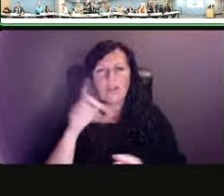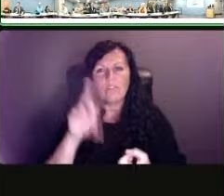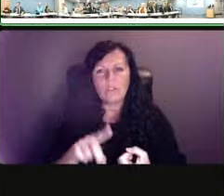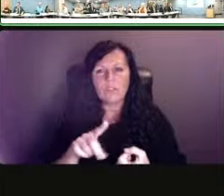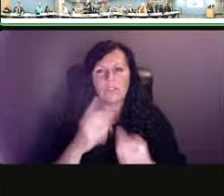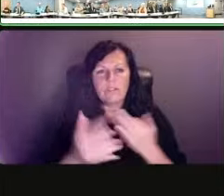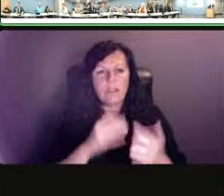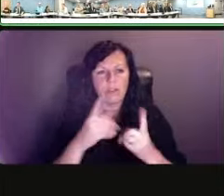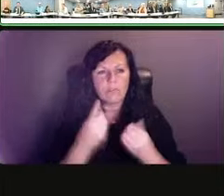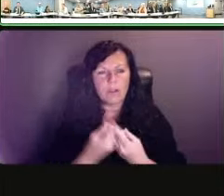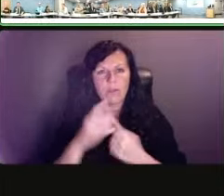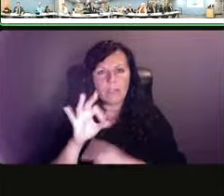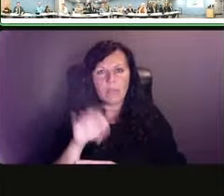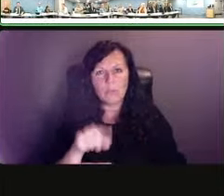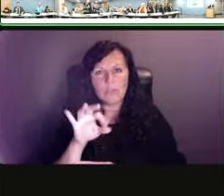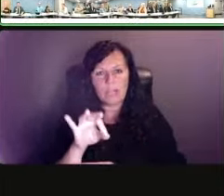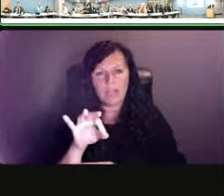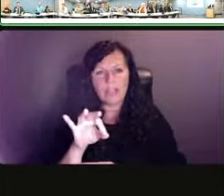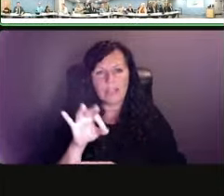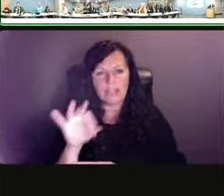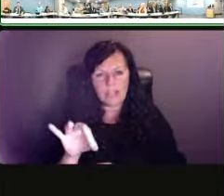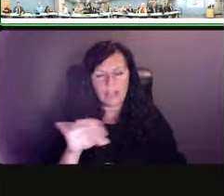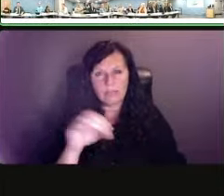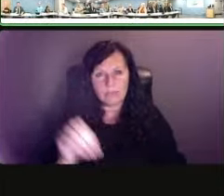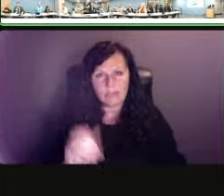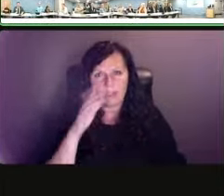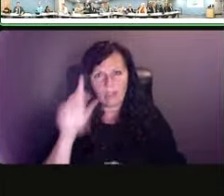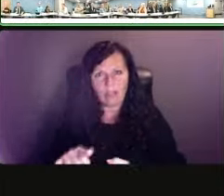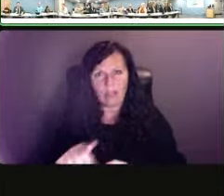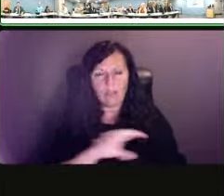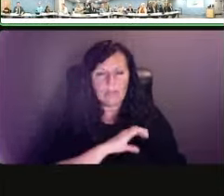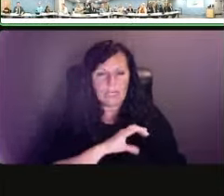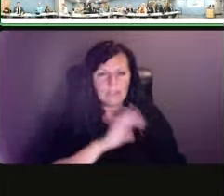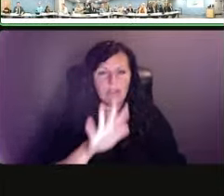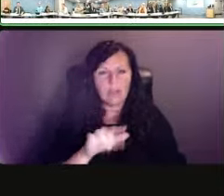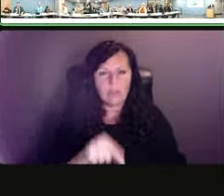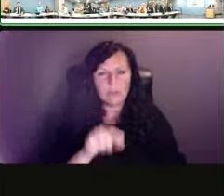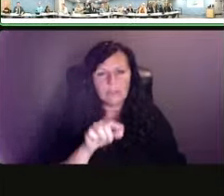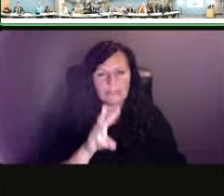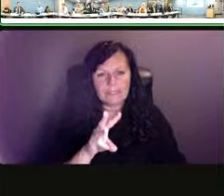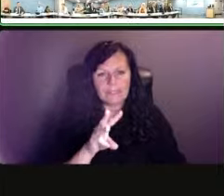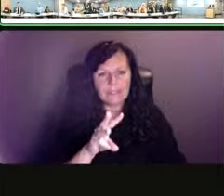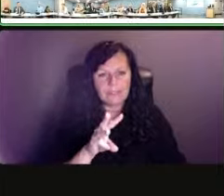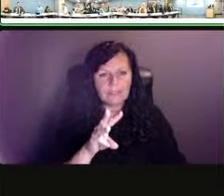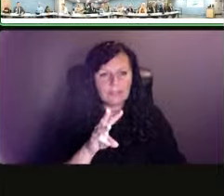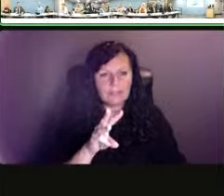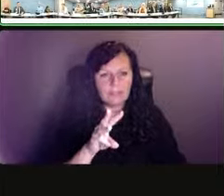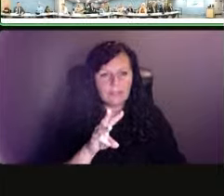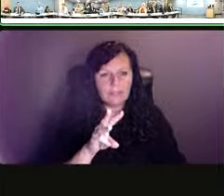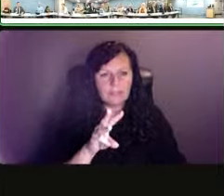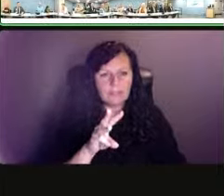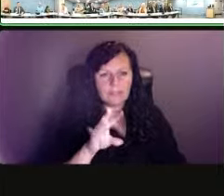by 9.99%, police by 5.69%, so on. Correct, yes.